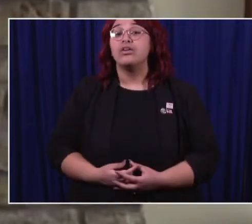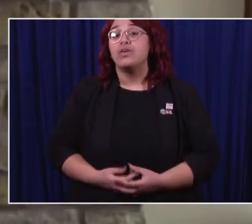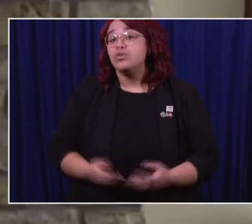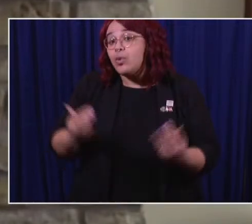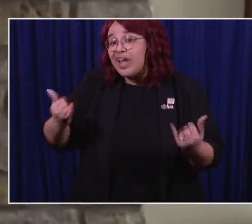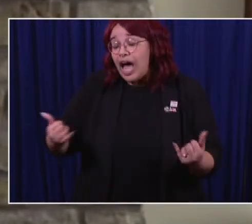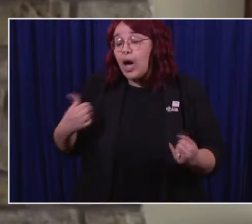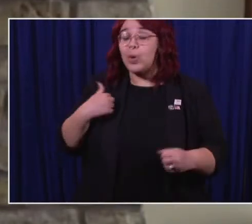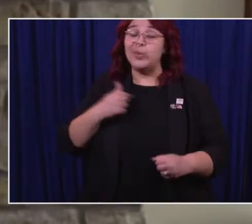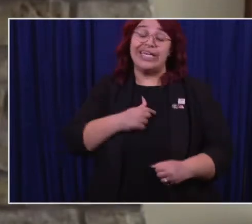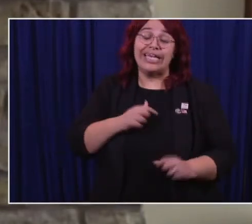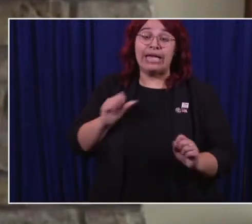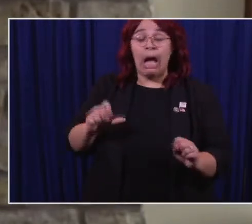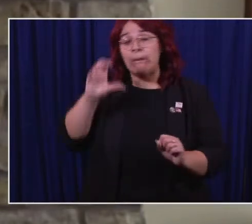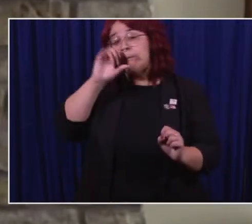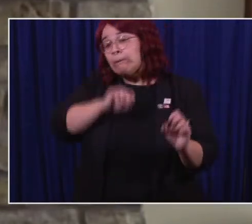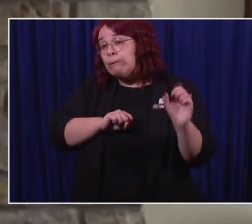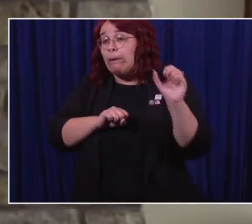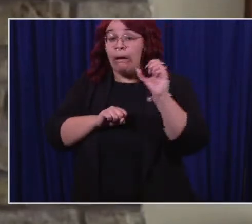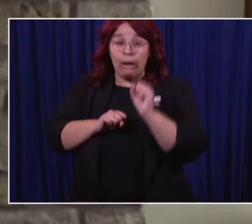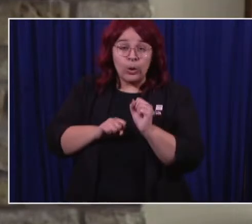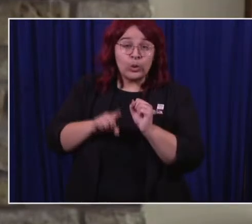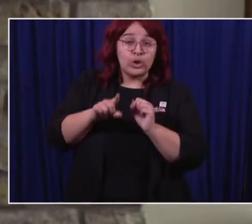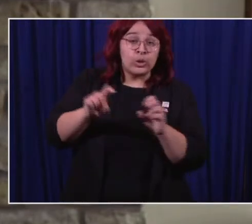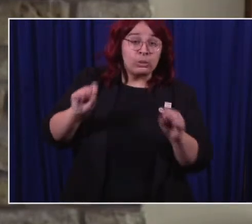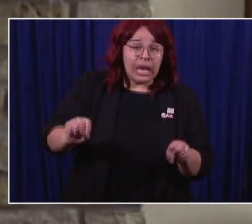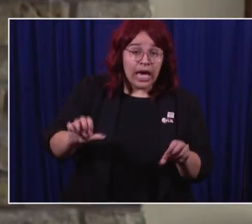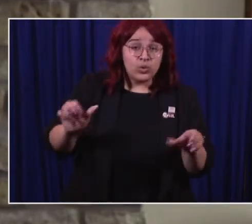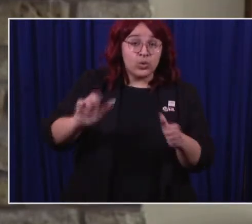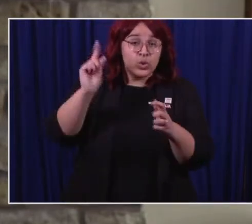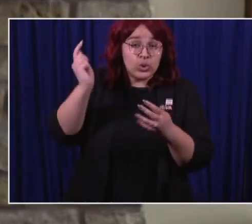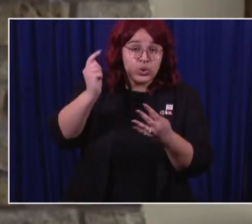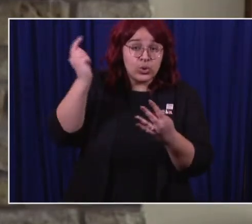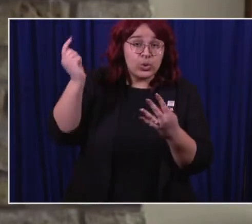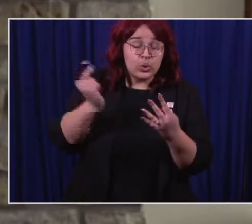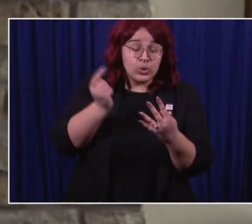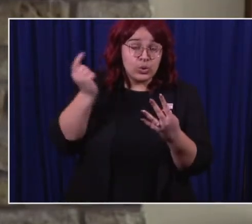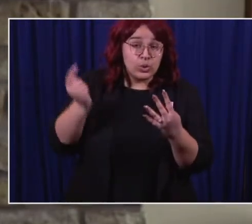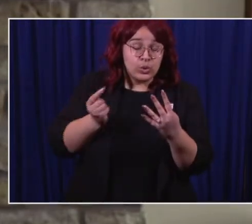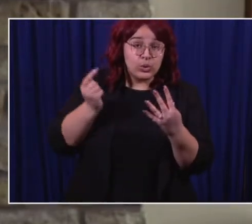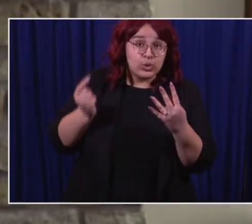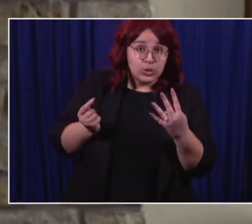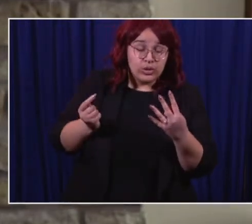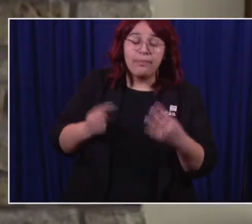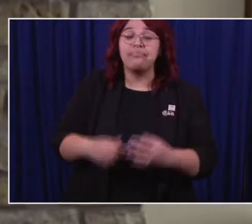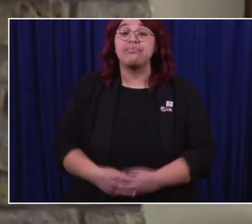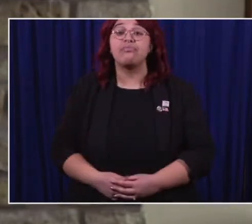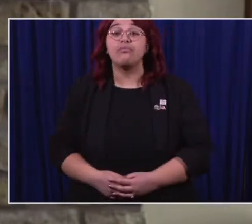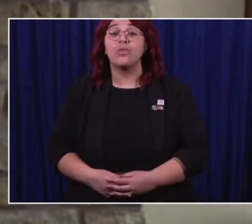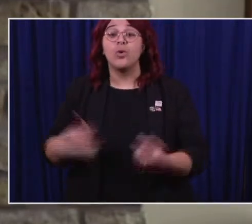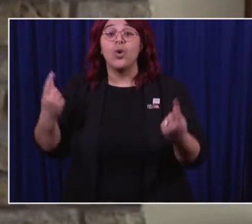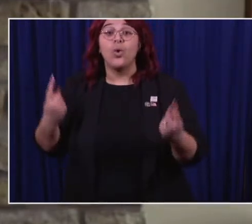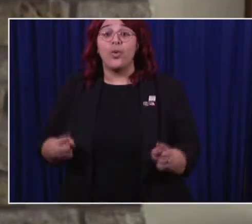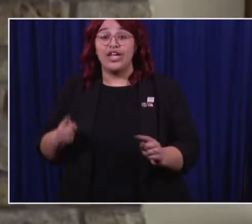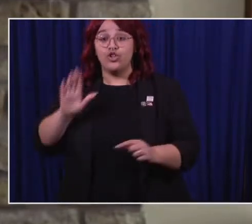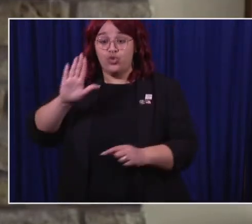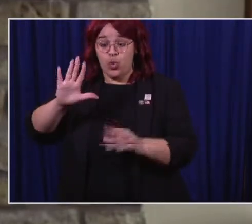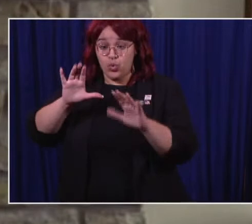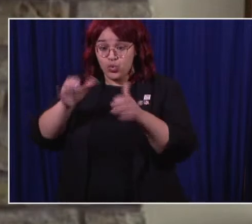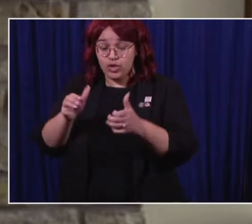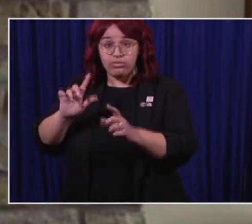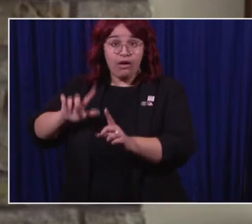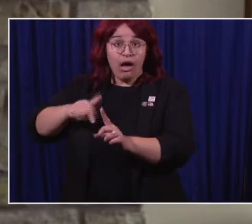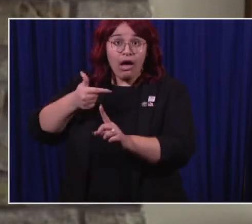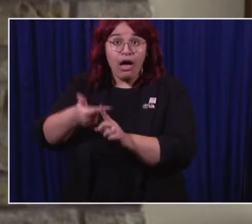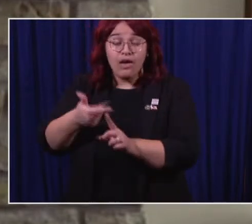this. It's your turn to get vaccinated, for heaven's sake, get vaccinated. And when you're at the